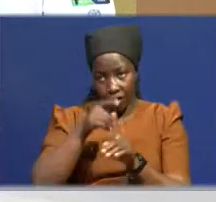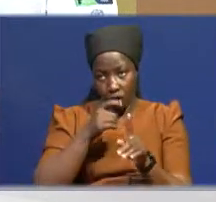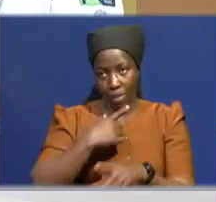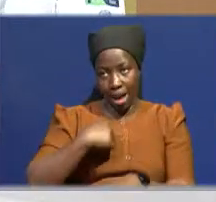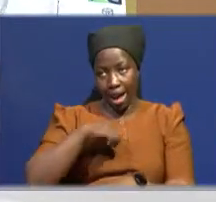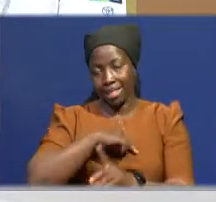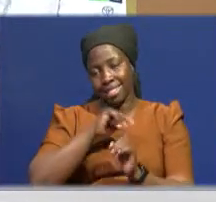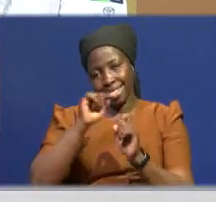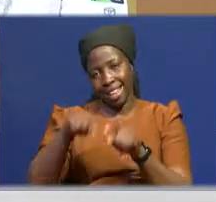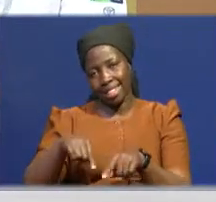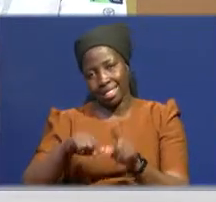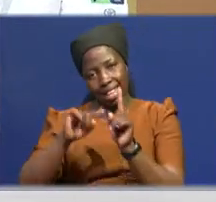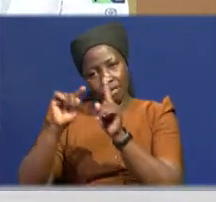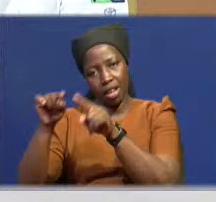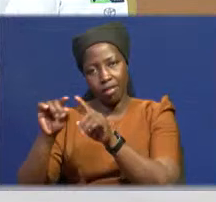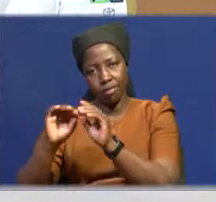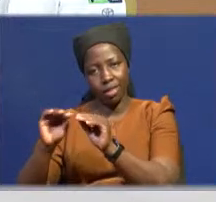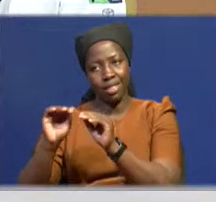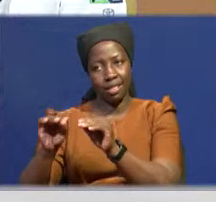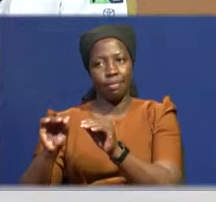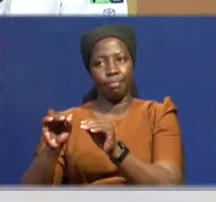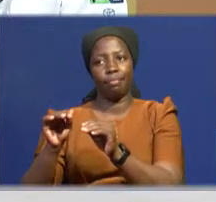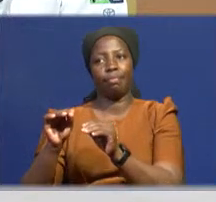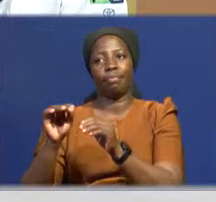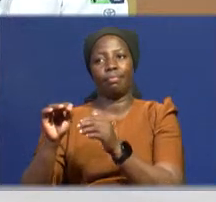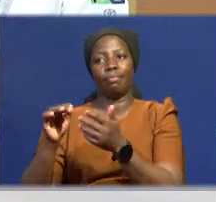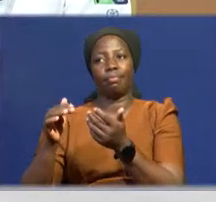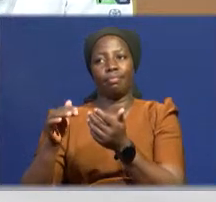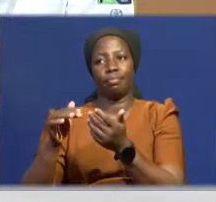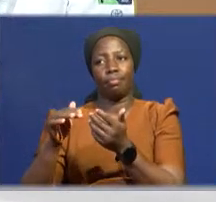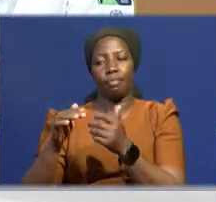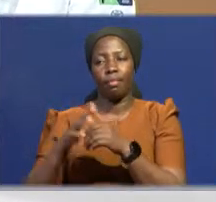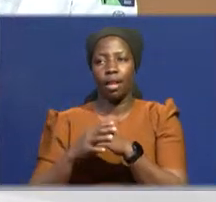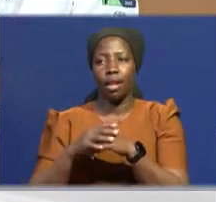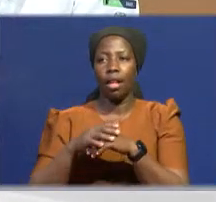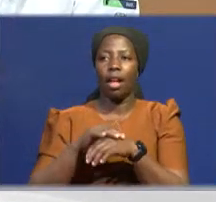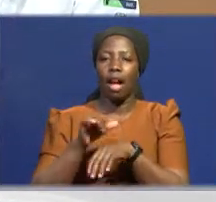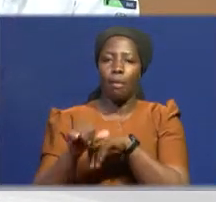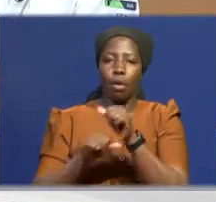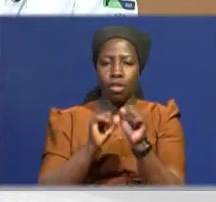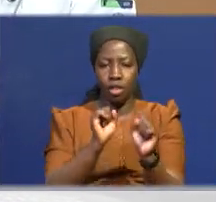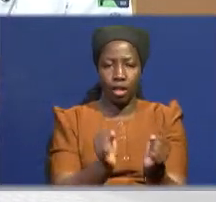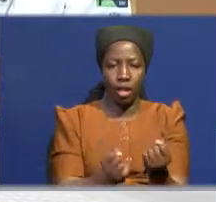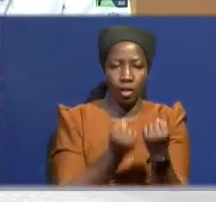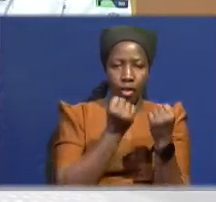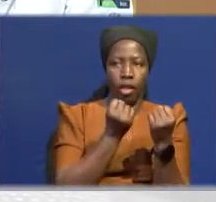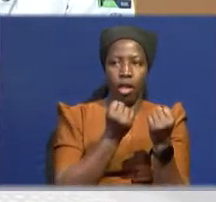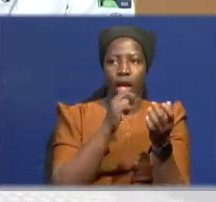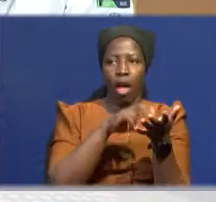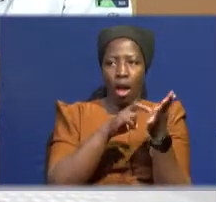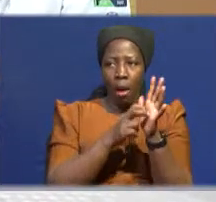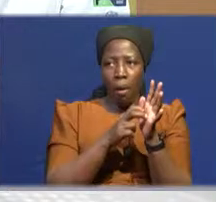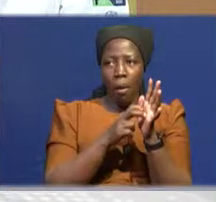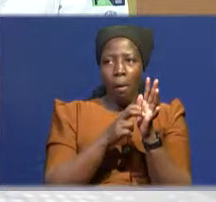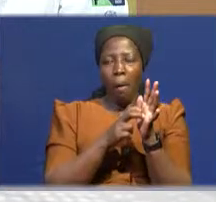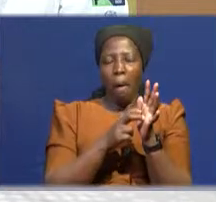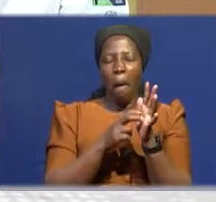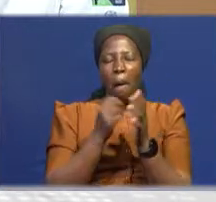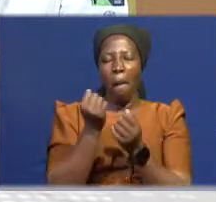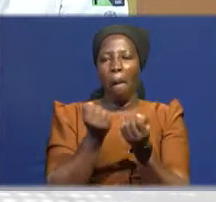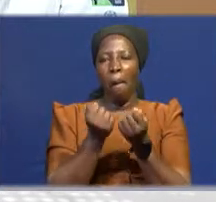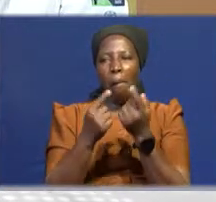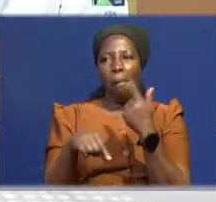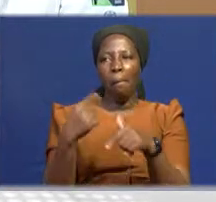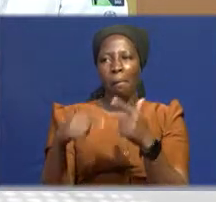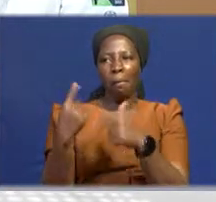grassroots. Now, when it comes to safety, safety does not involve in the rally section part of the rally.